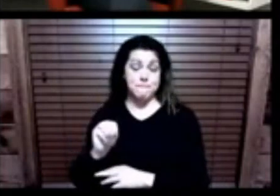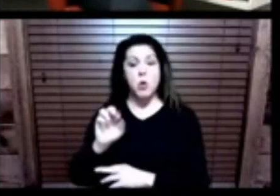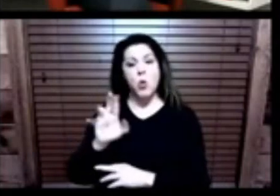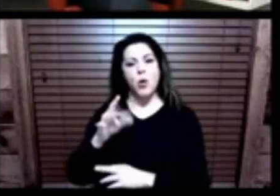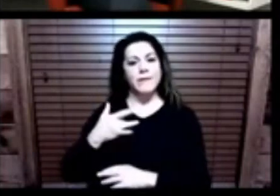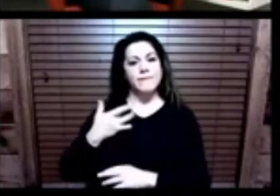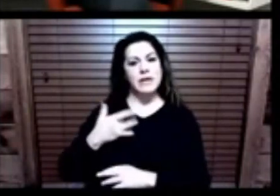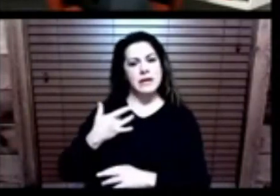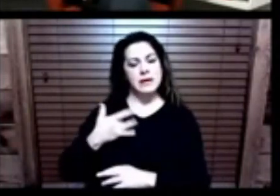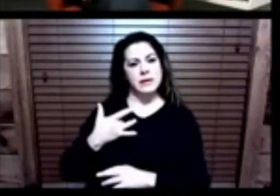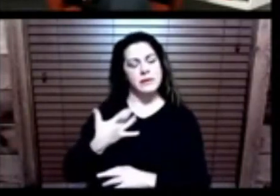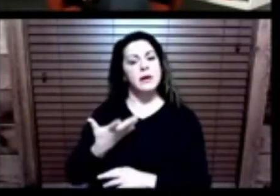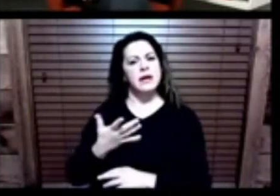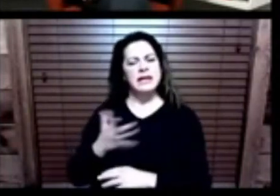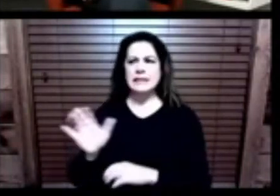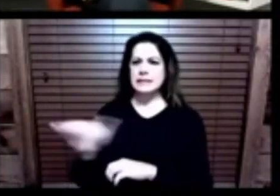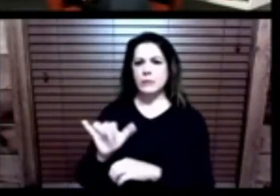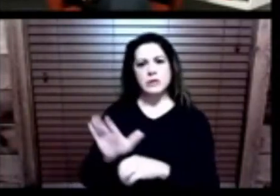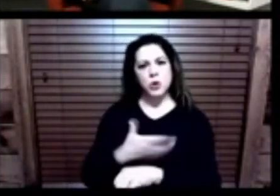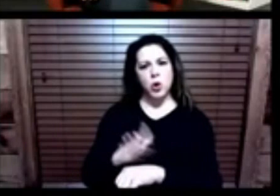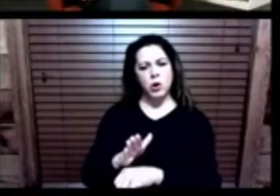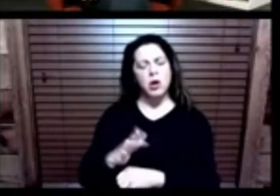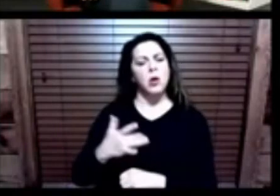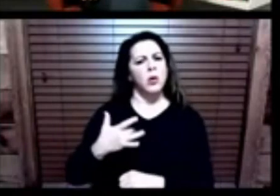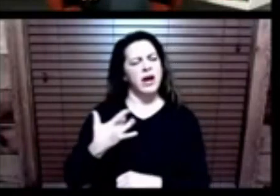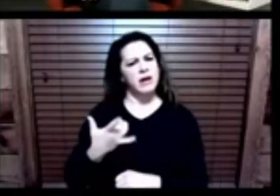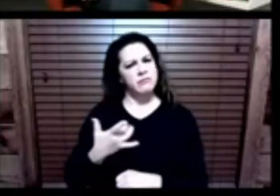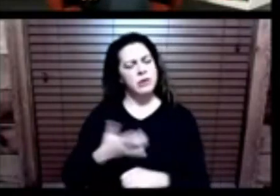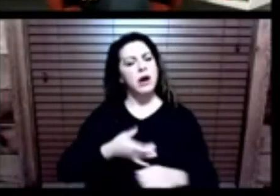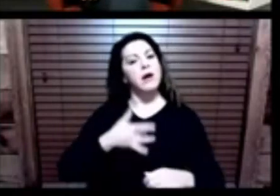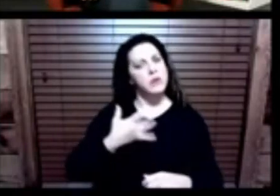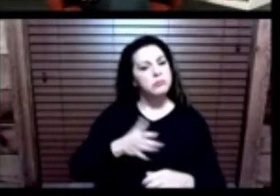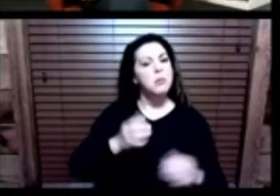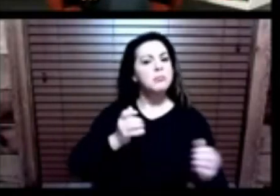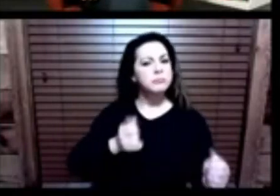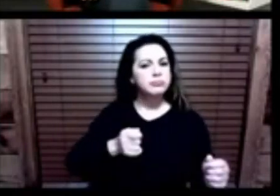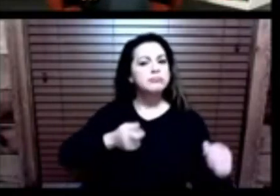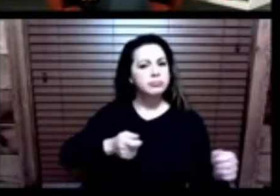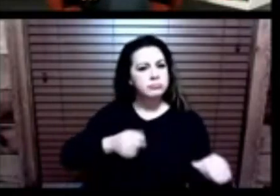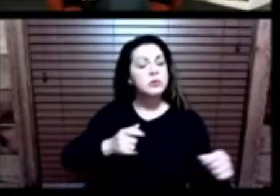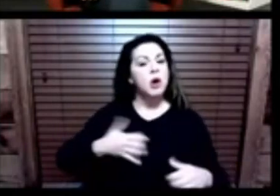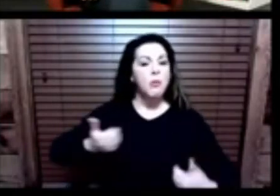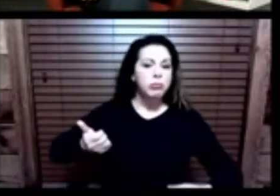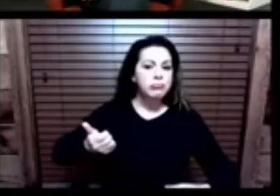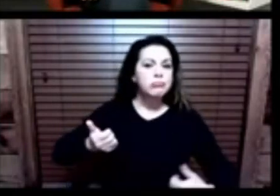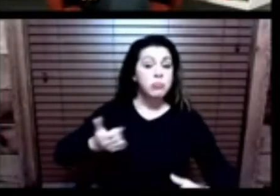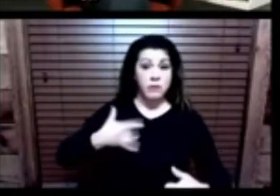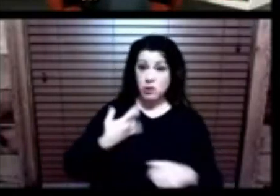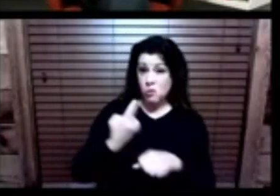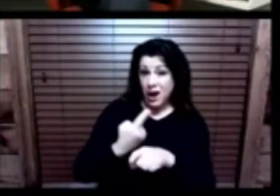like a song when it started getting right. And it's actually deeper than I even know what I'm doing